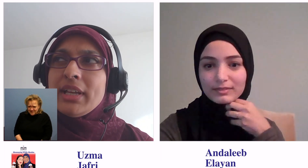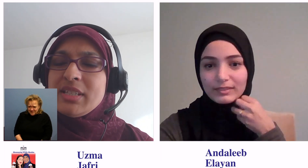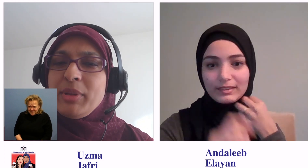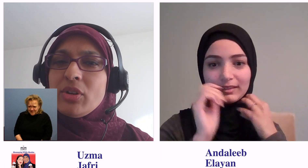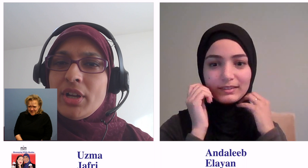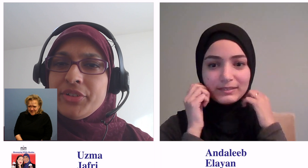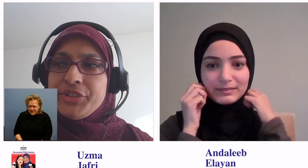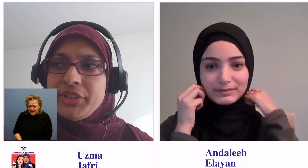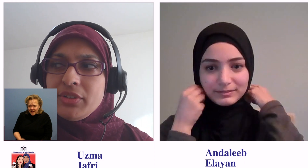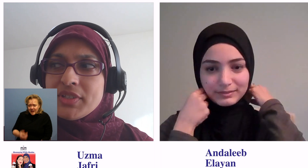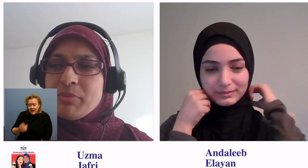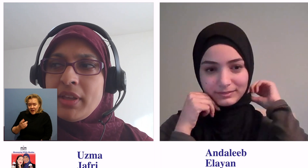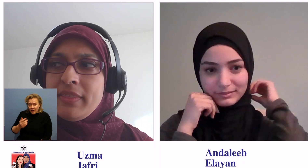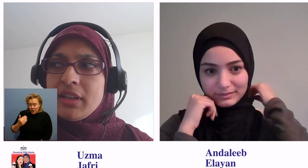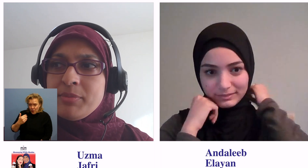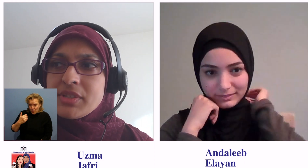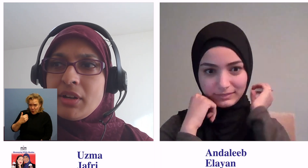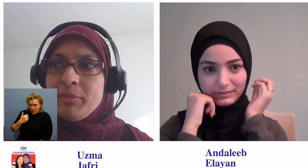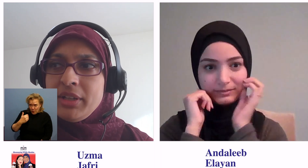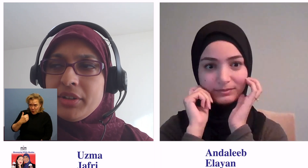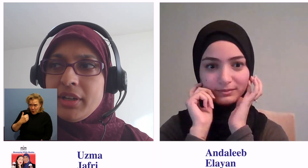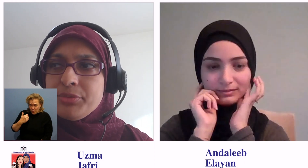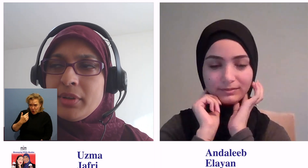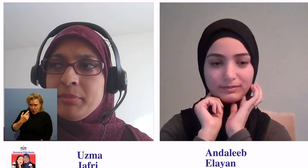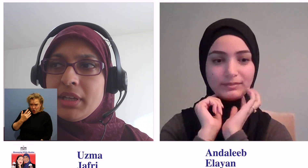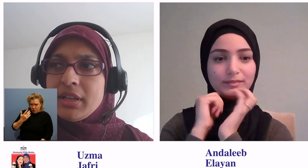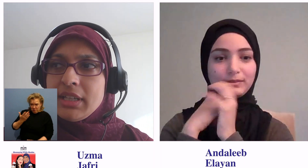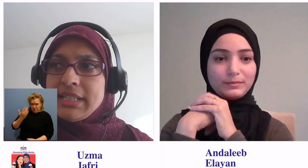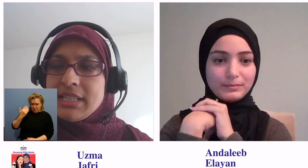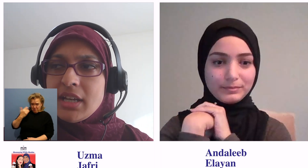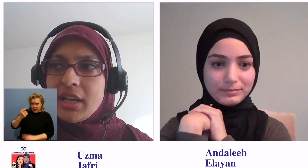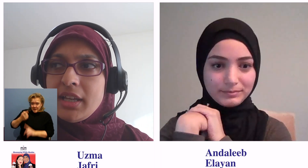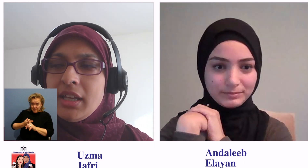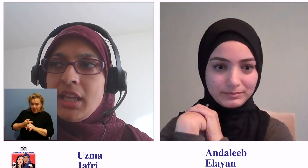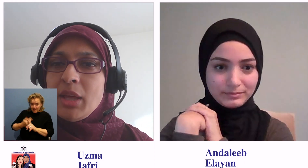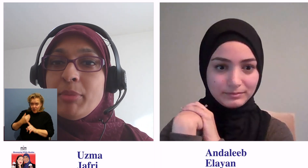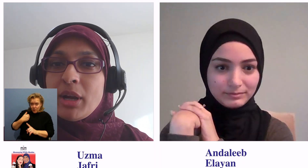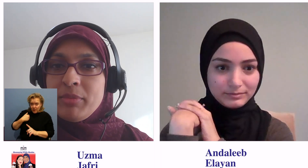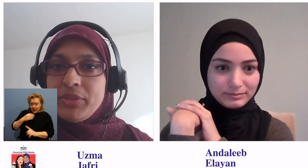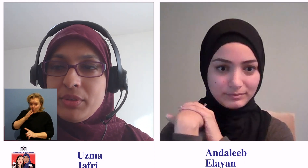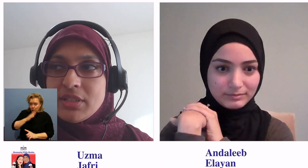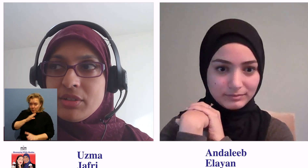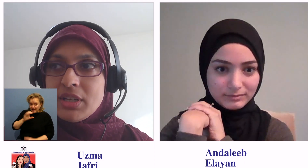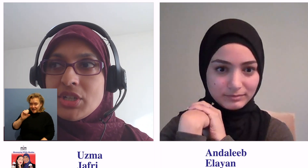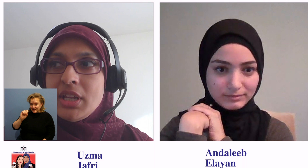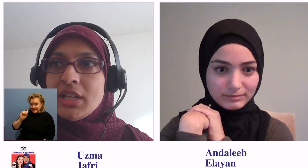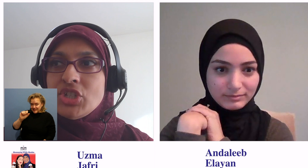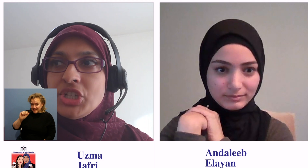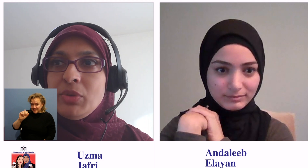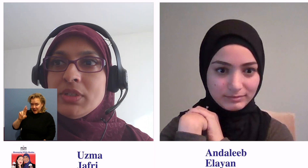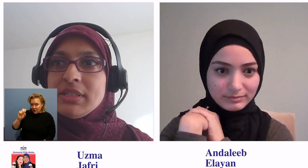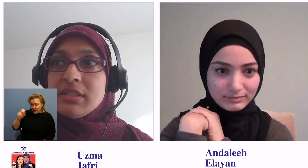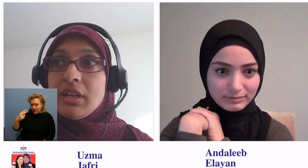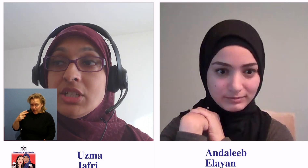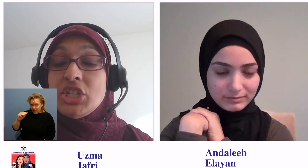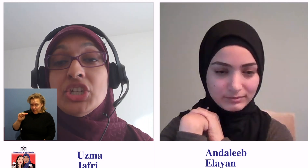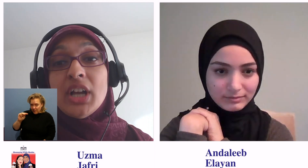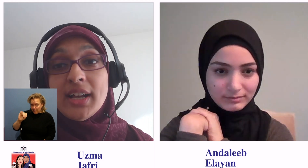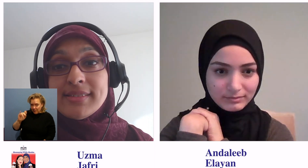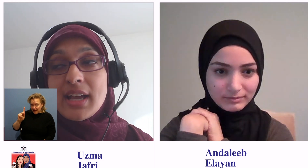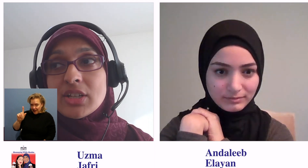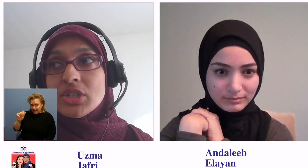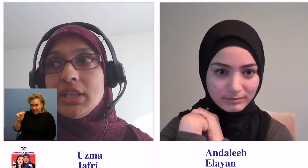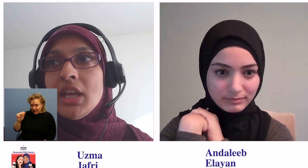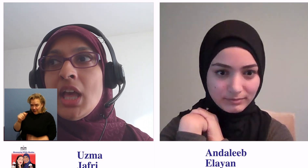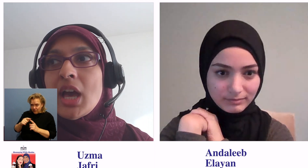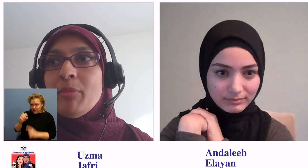We had a speaker on earlier this month, Sara Minkara from ETI, Empowerment Through Integration. And she was teaching